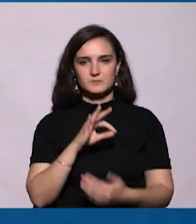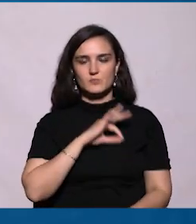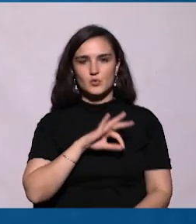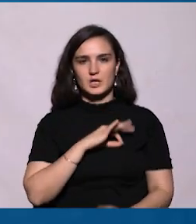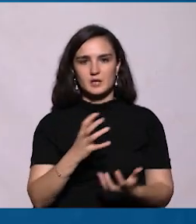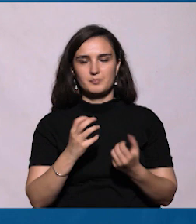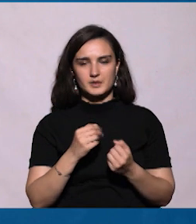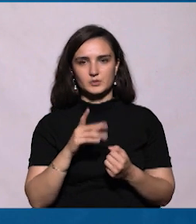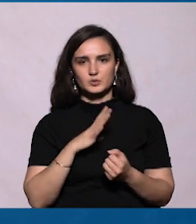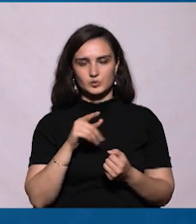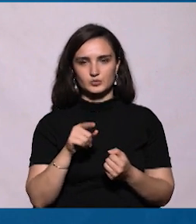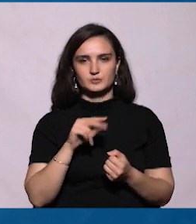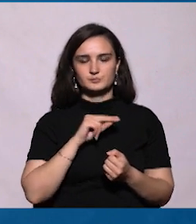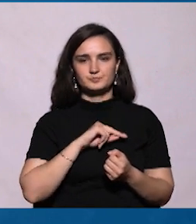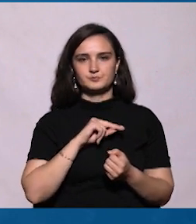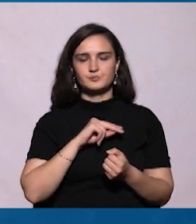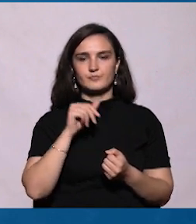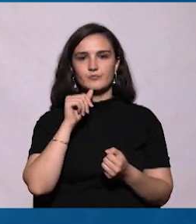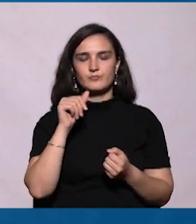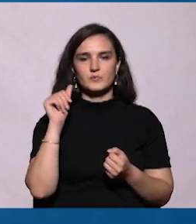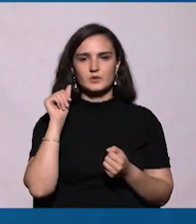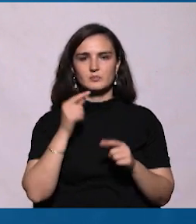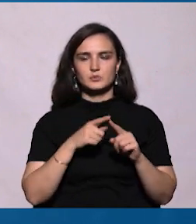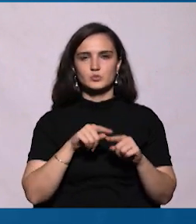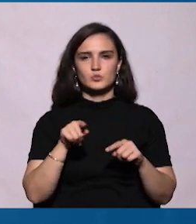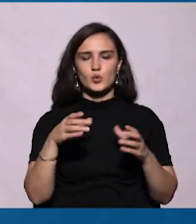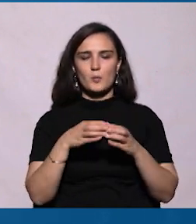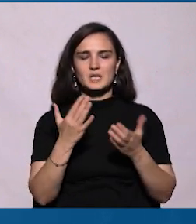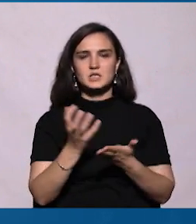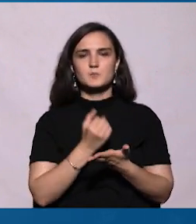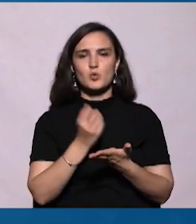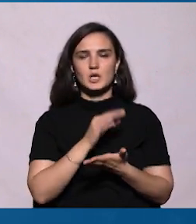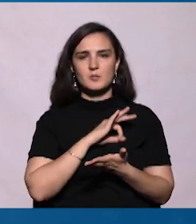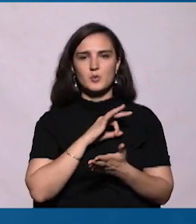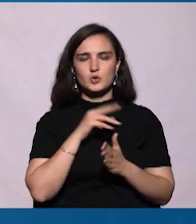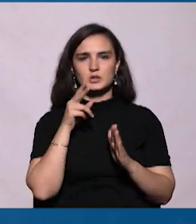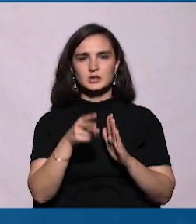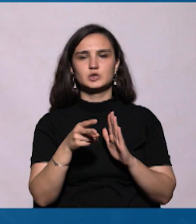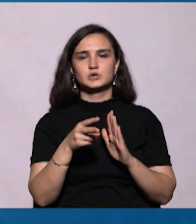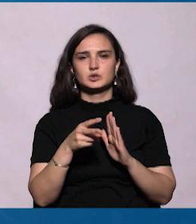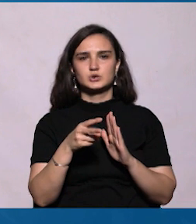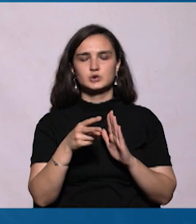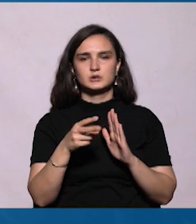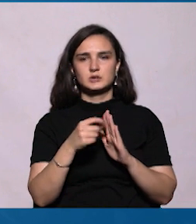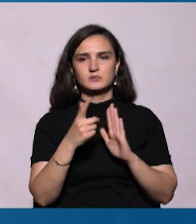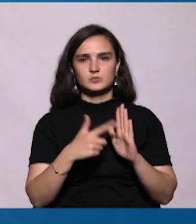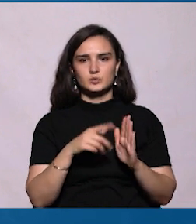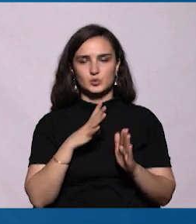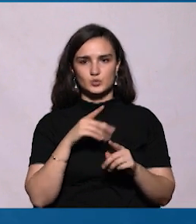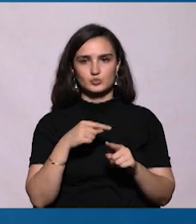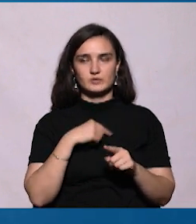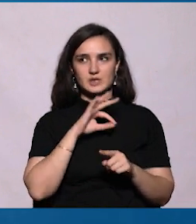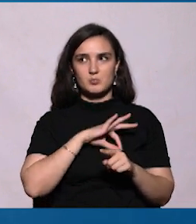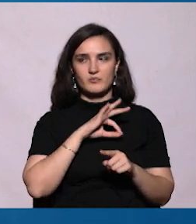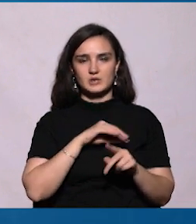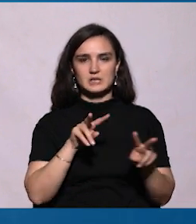Profit was higher than last year, and profit of the company from 2017 was the highest. I see that we